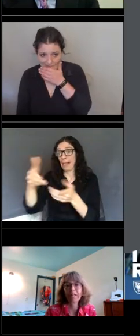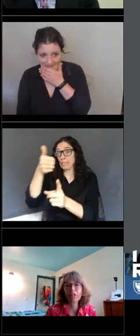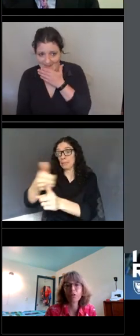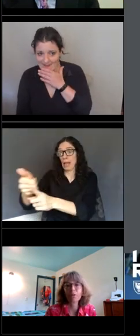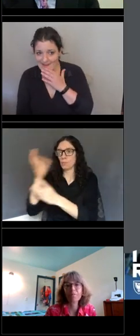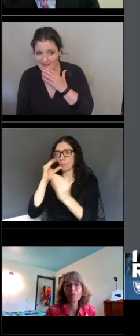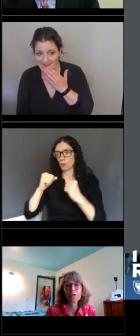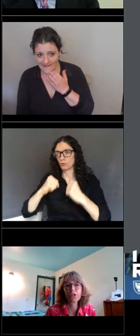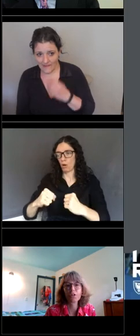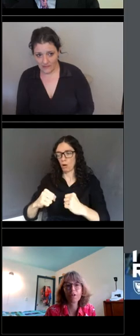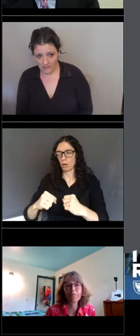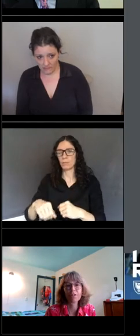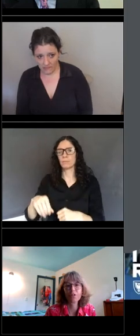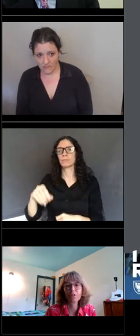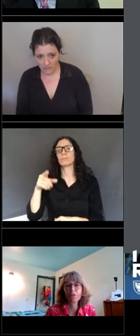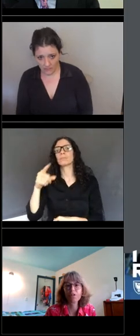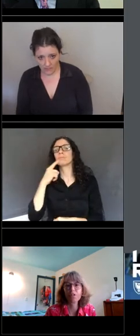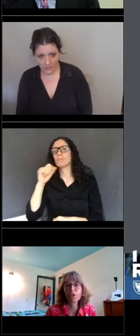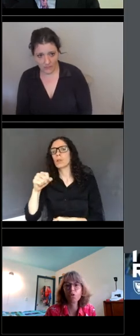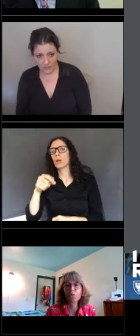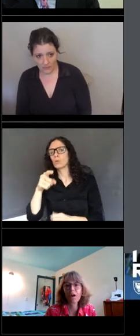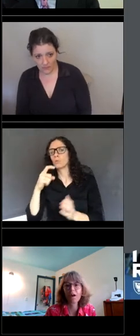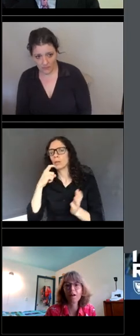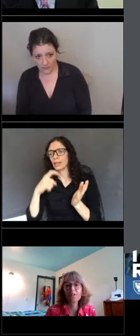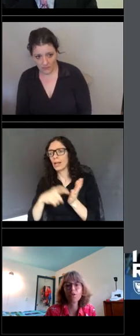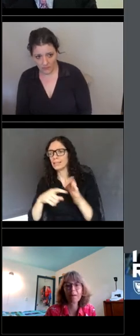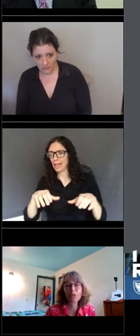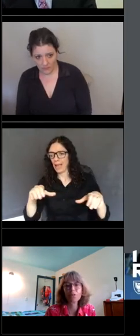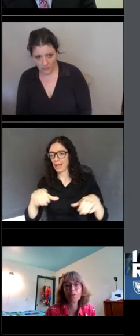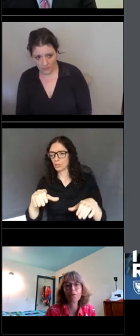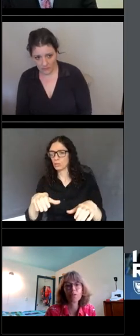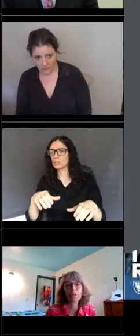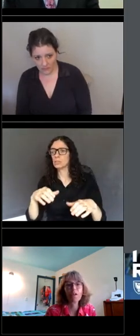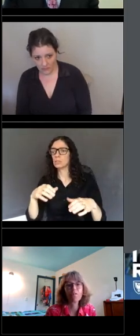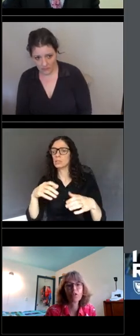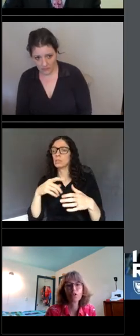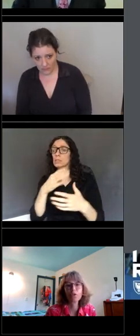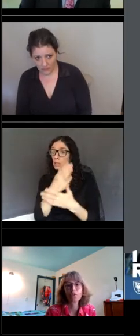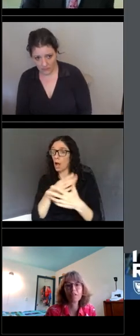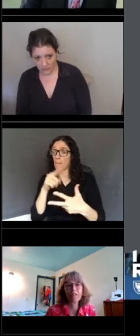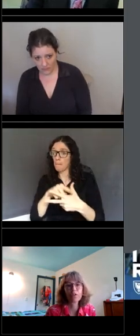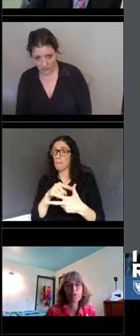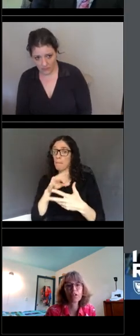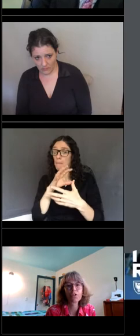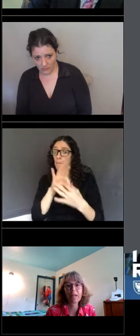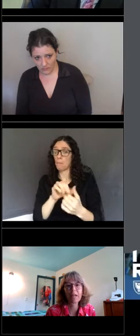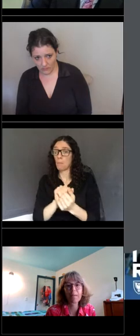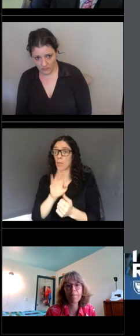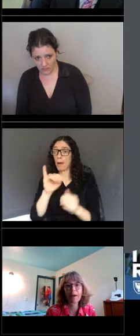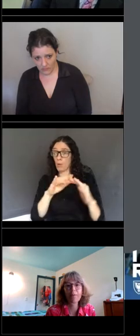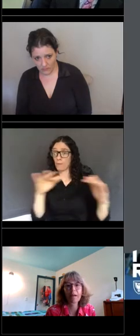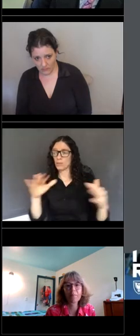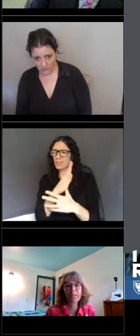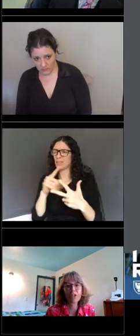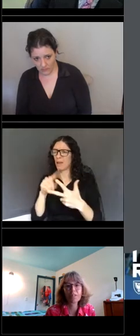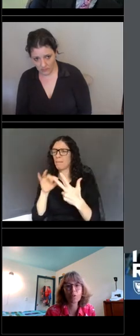some of them related to infrastructure and visitor use. Did you capture those visitor use and infrastructure